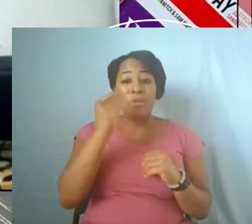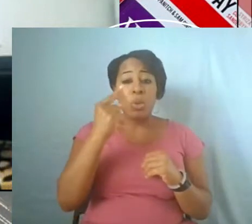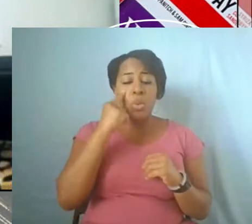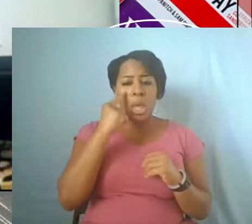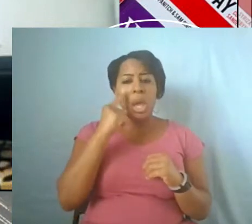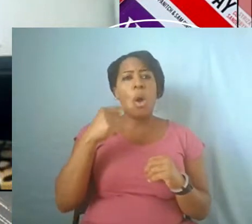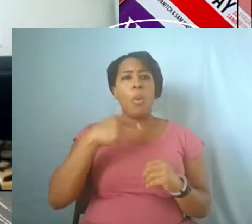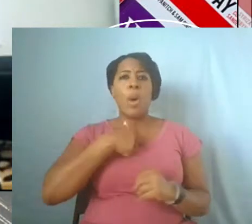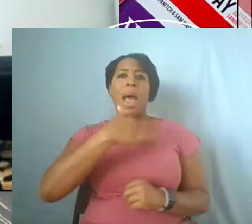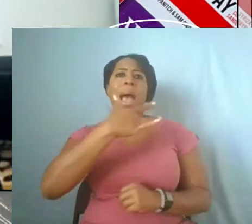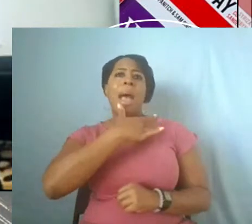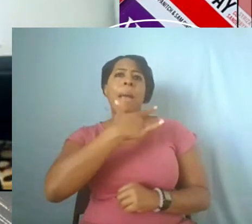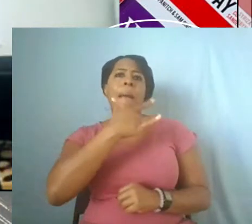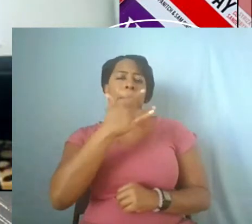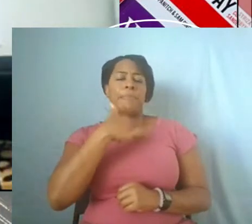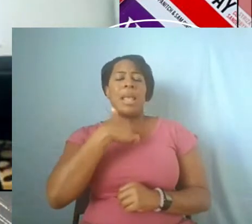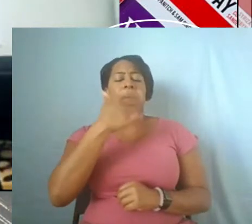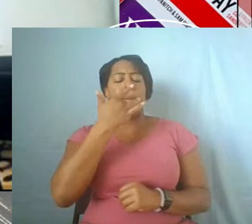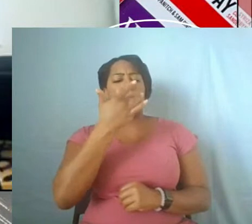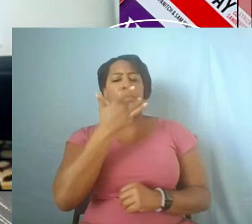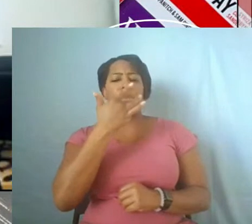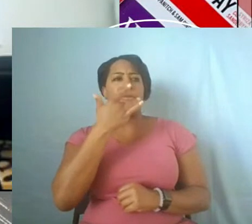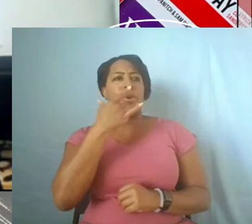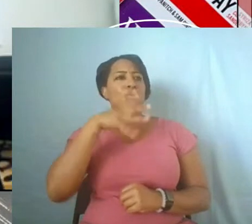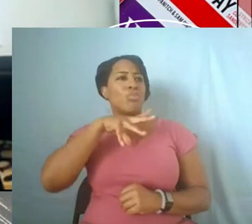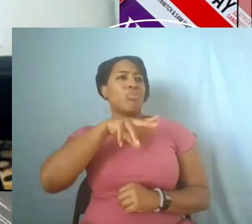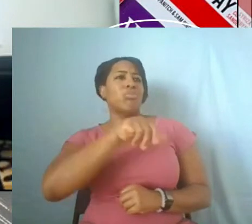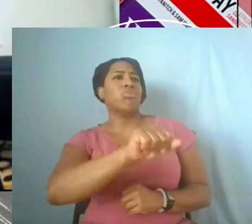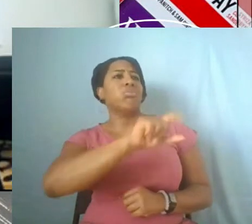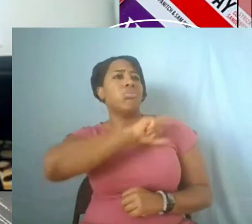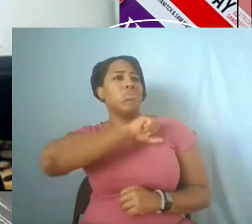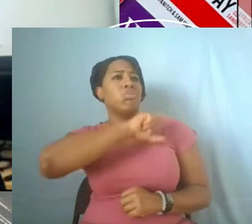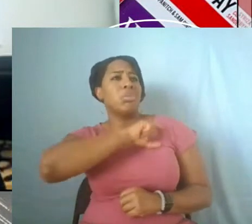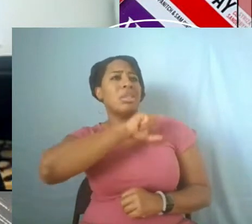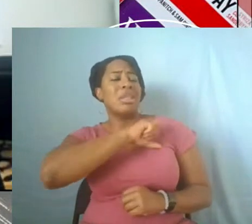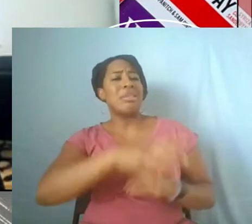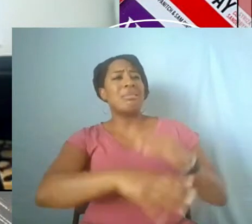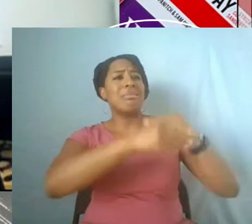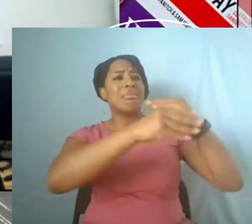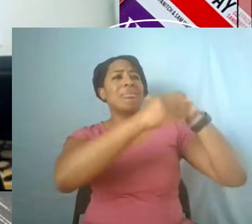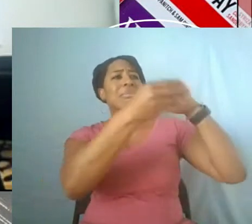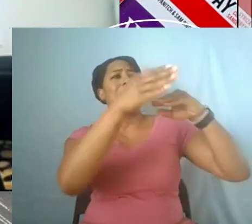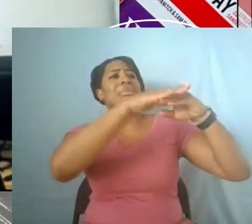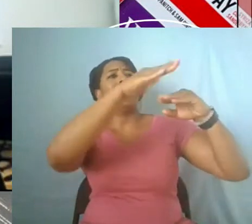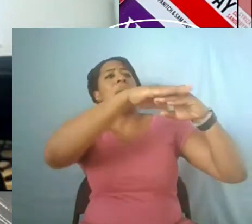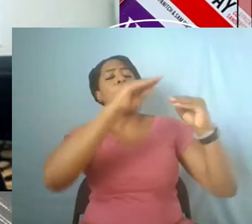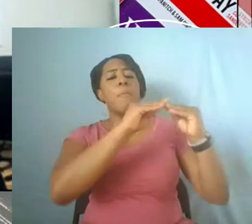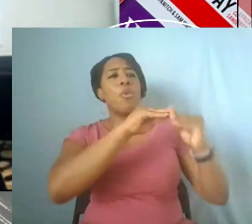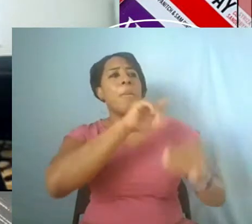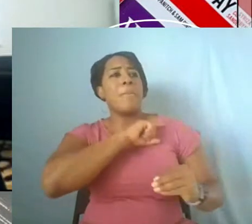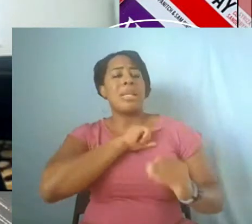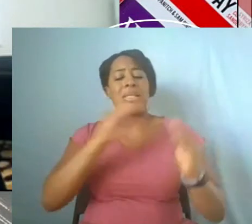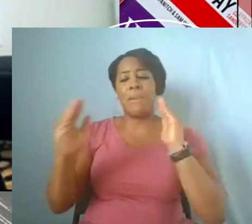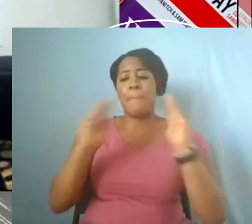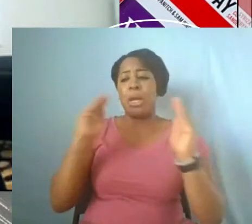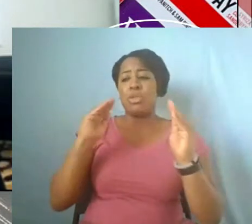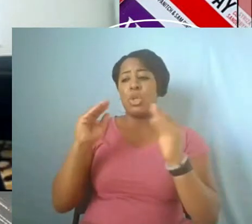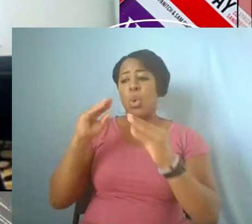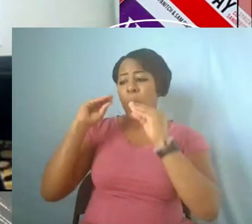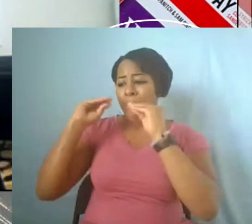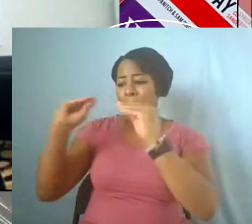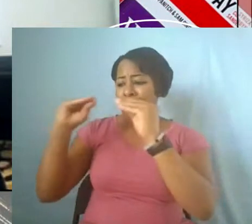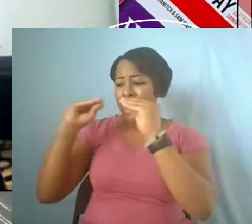on adding hundreds of thousands of police officers than educating a prisoner and be